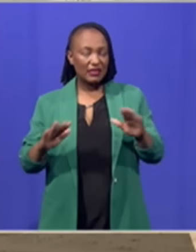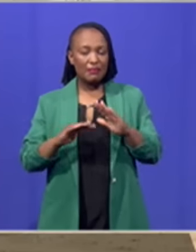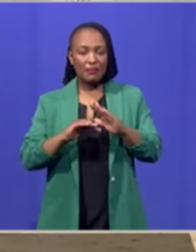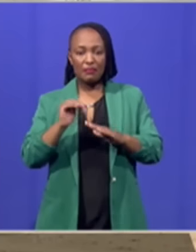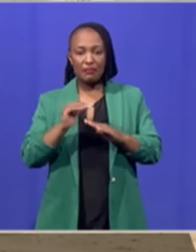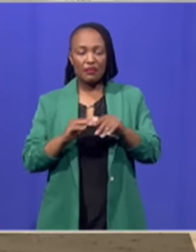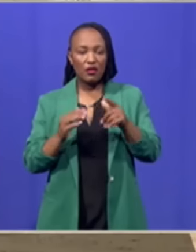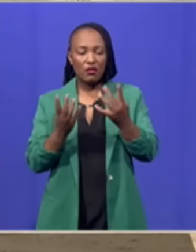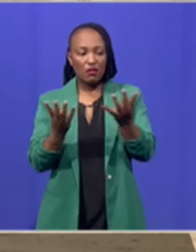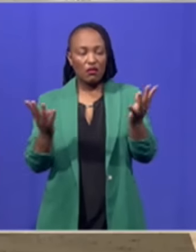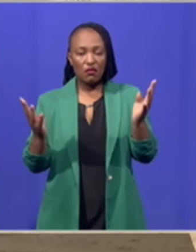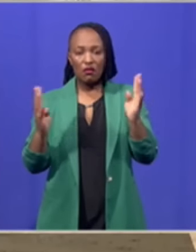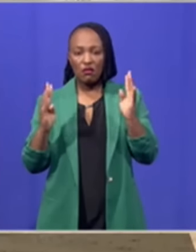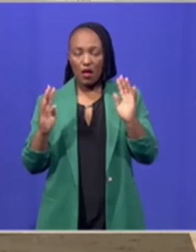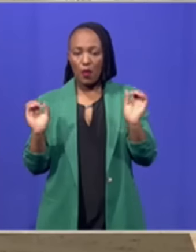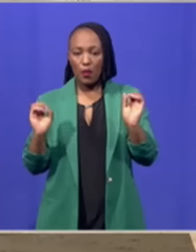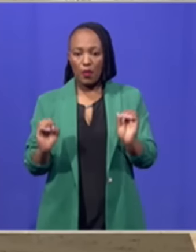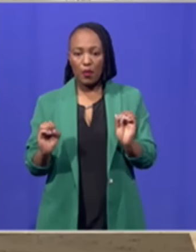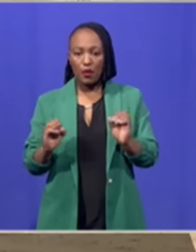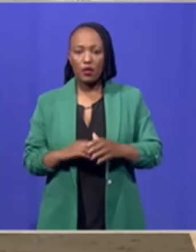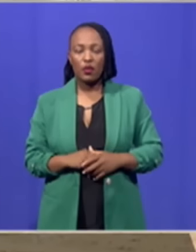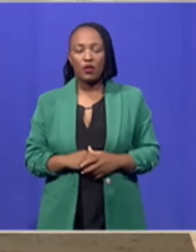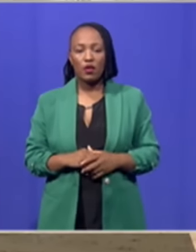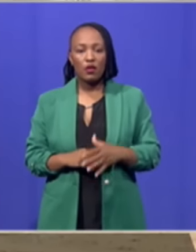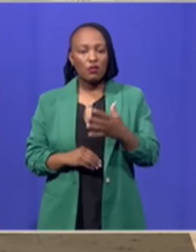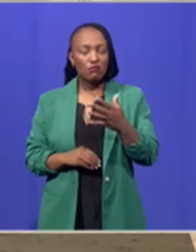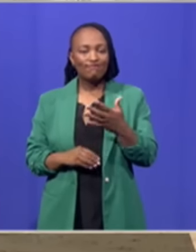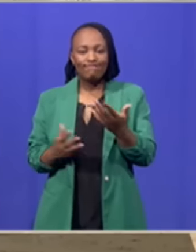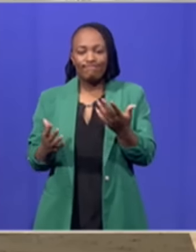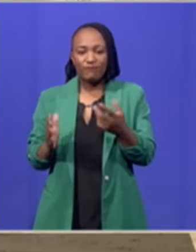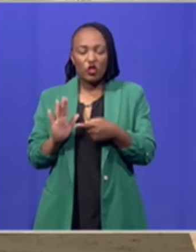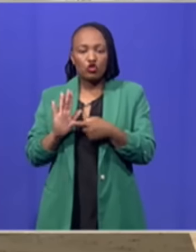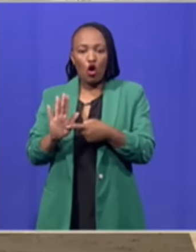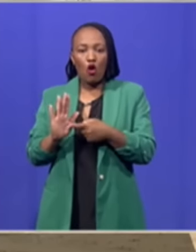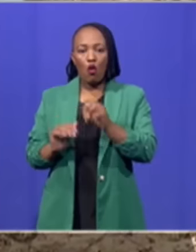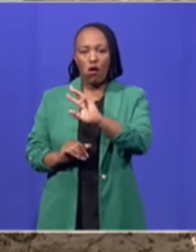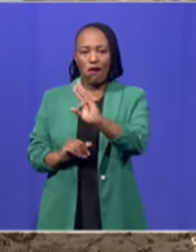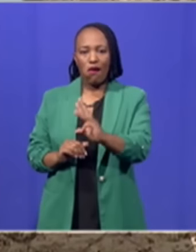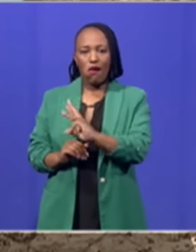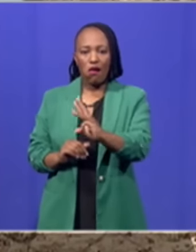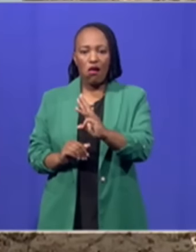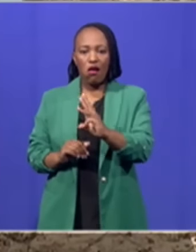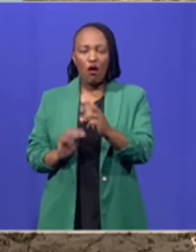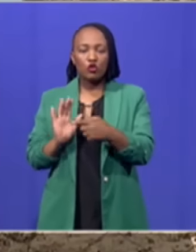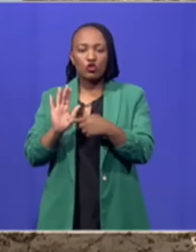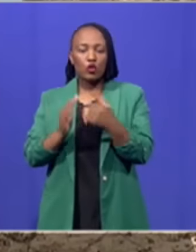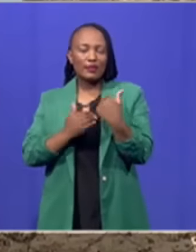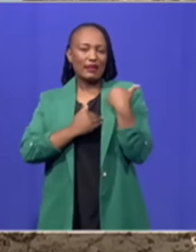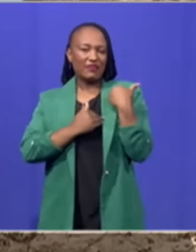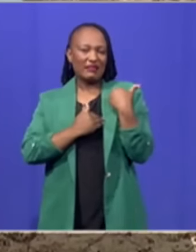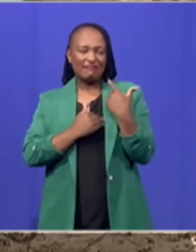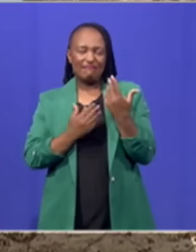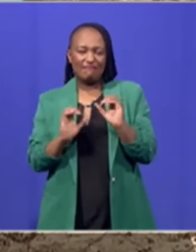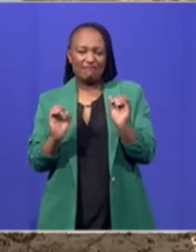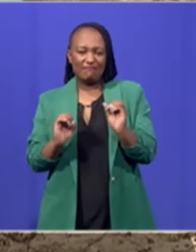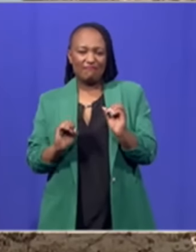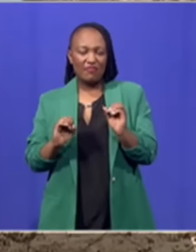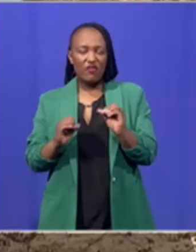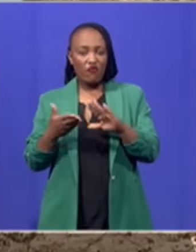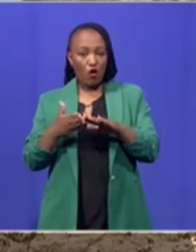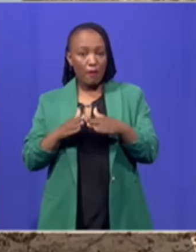ya kampelwa, ha hona matshwao a tlhokomediso le maemo a bolokehang a tshebetso dibakeng tsa bodulo